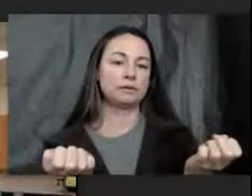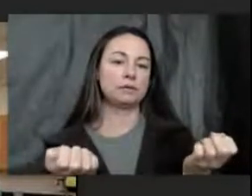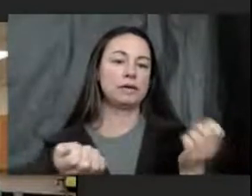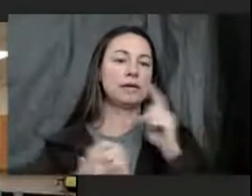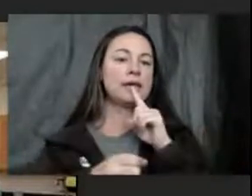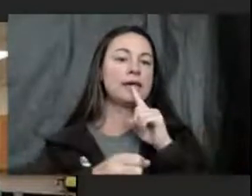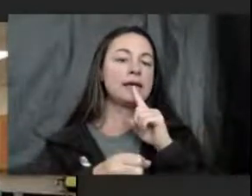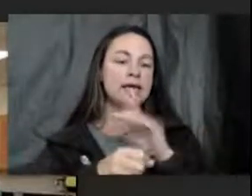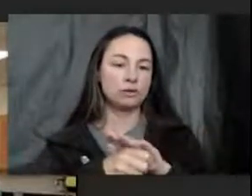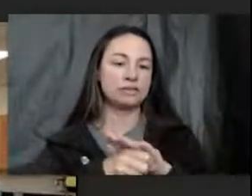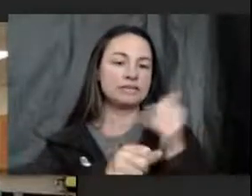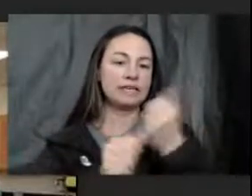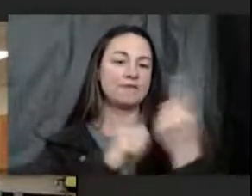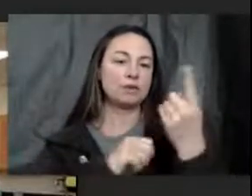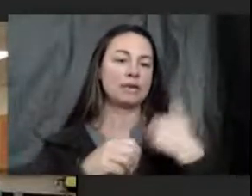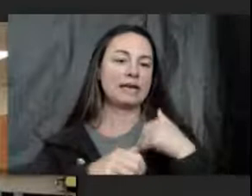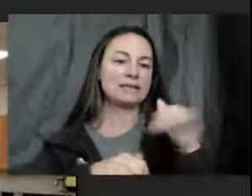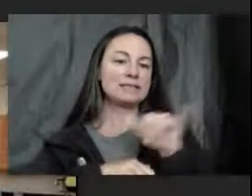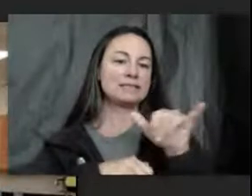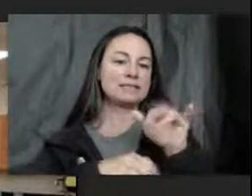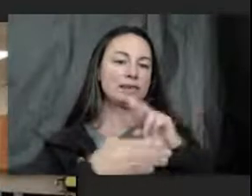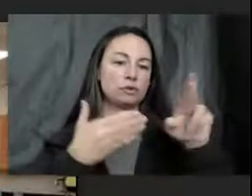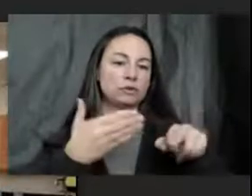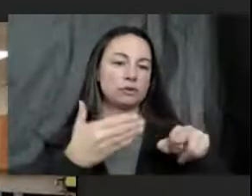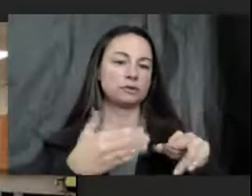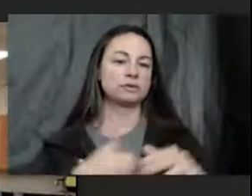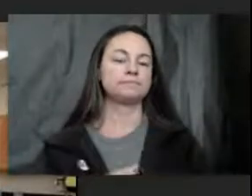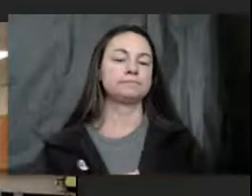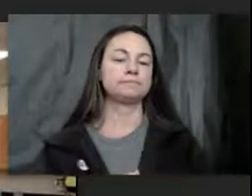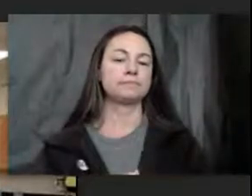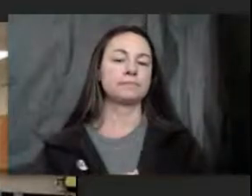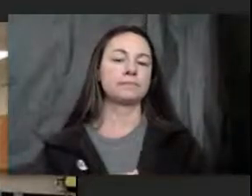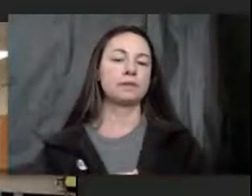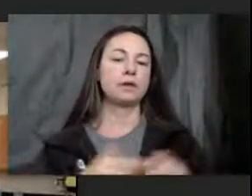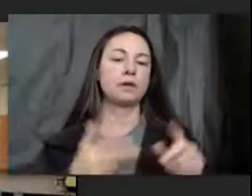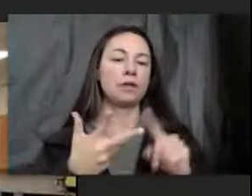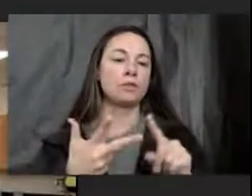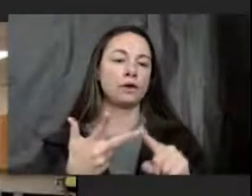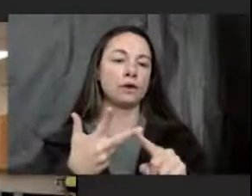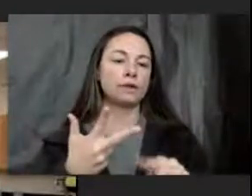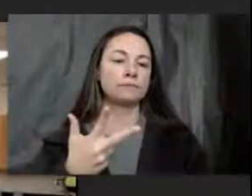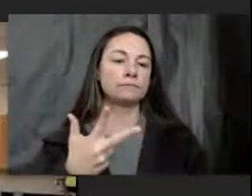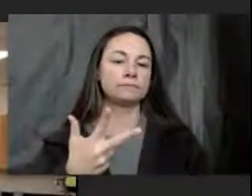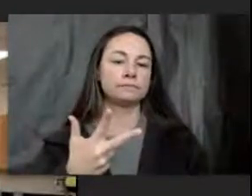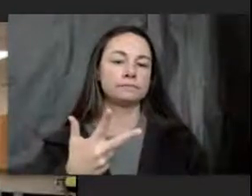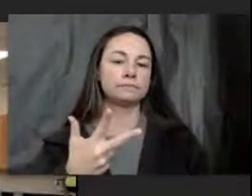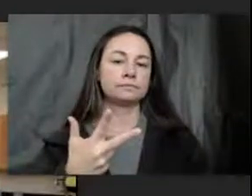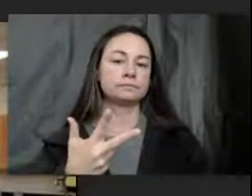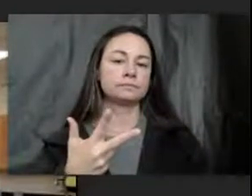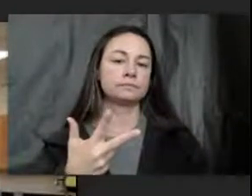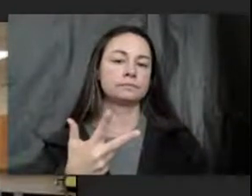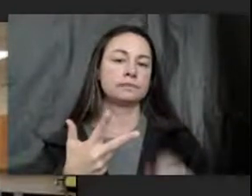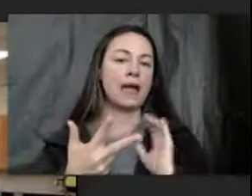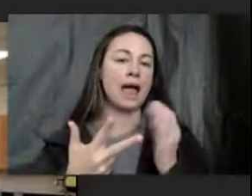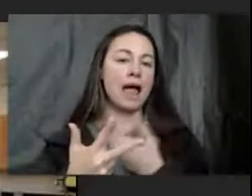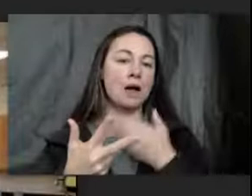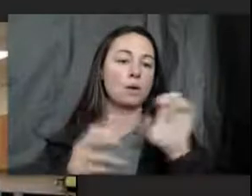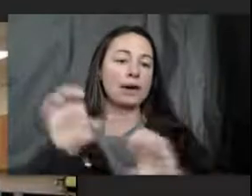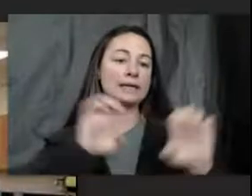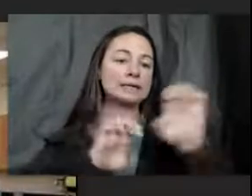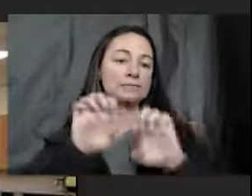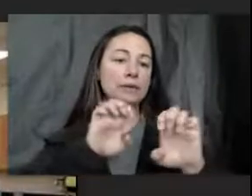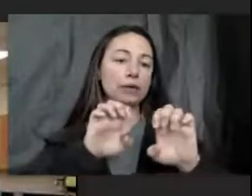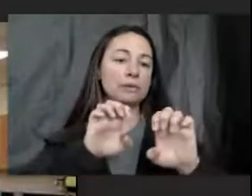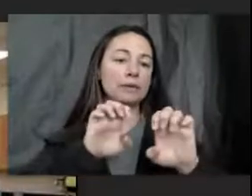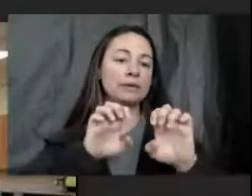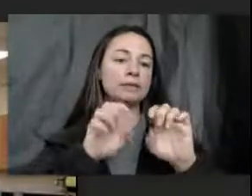everybody got the results they were expecting. And the third is that our experiment is going to have to do